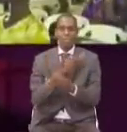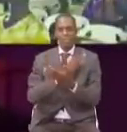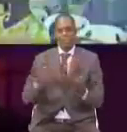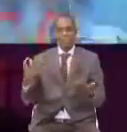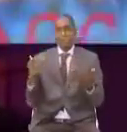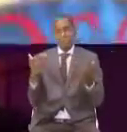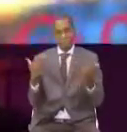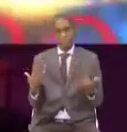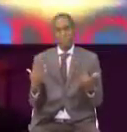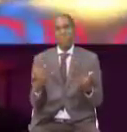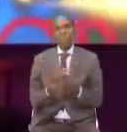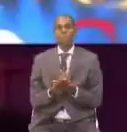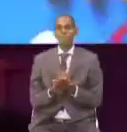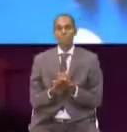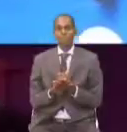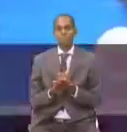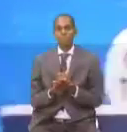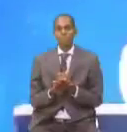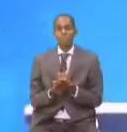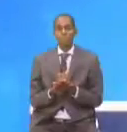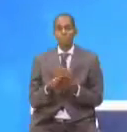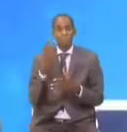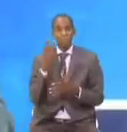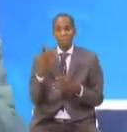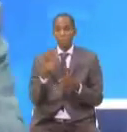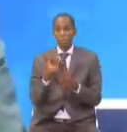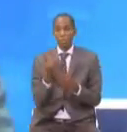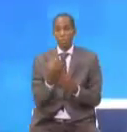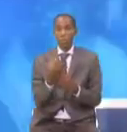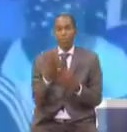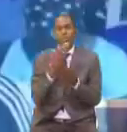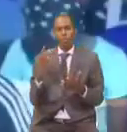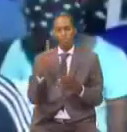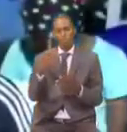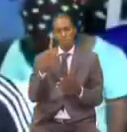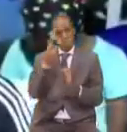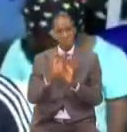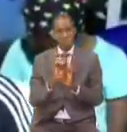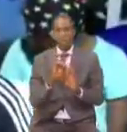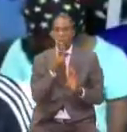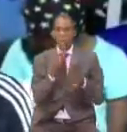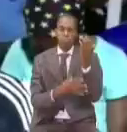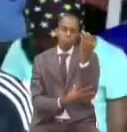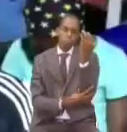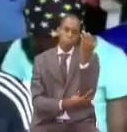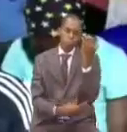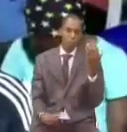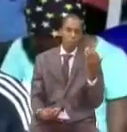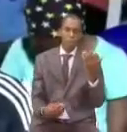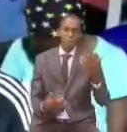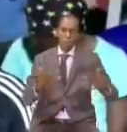Now, look at the situation. Somebody is poor, ragged,